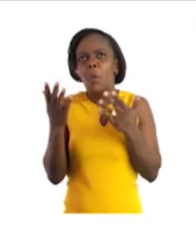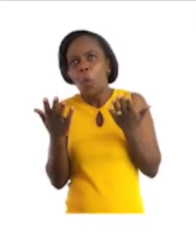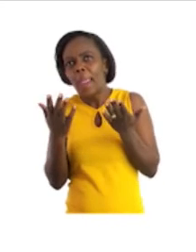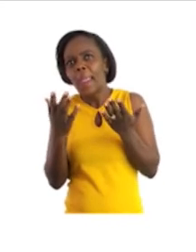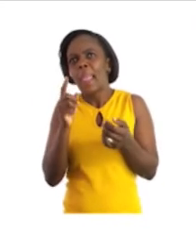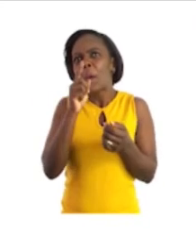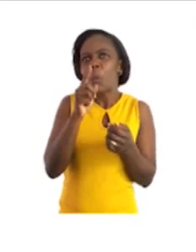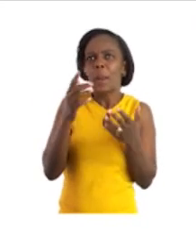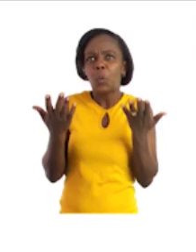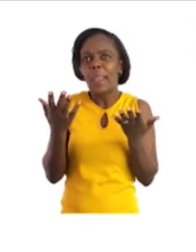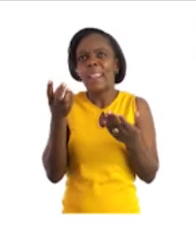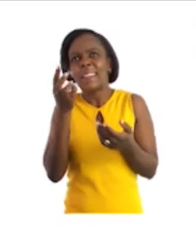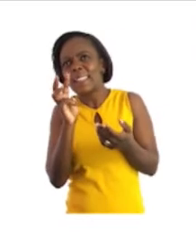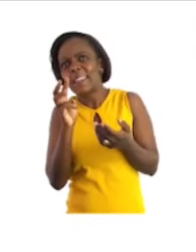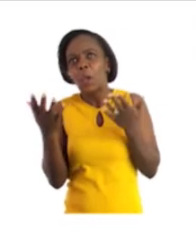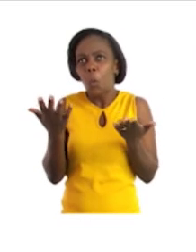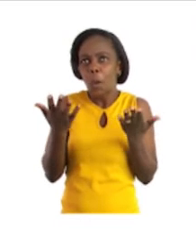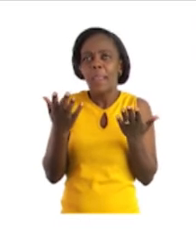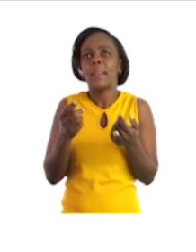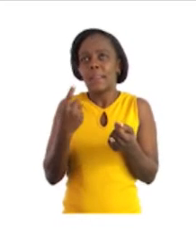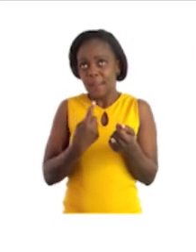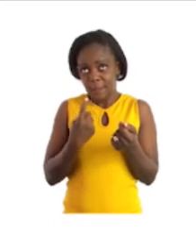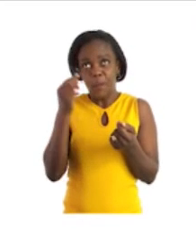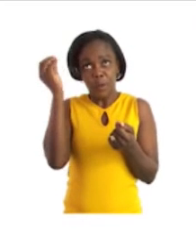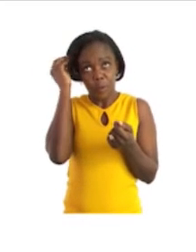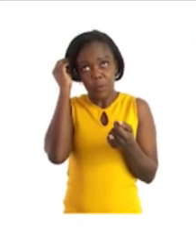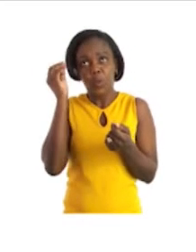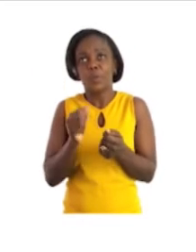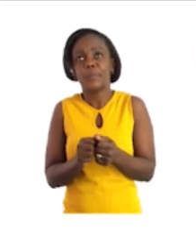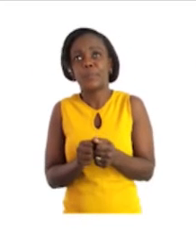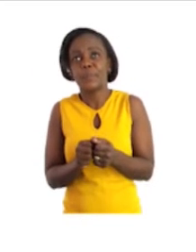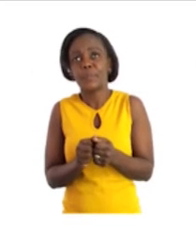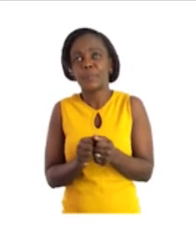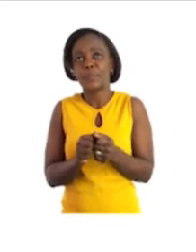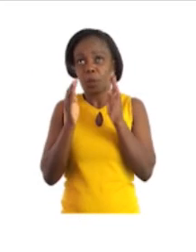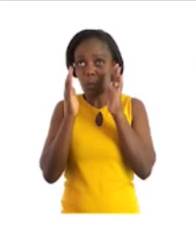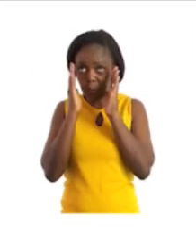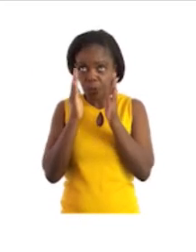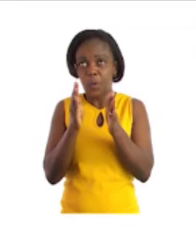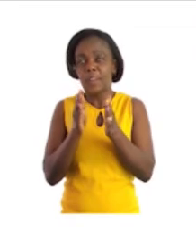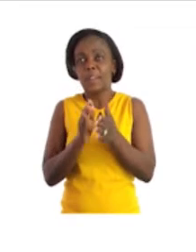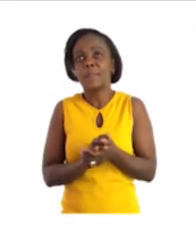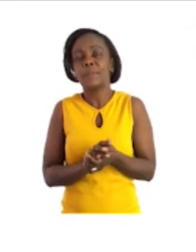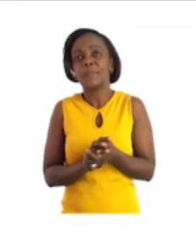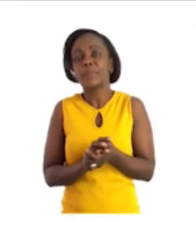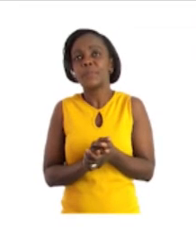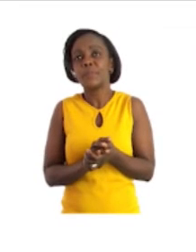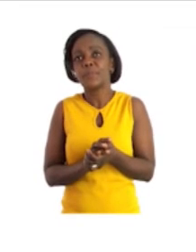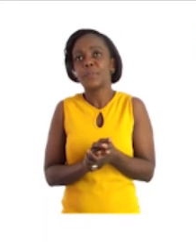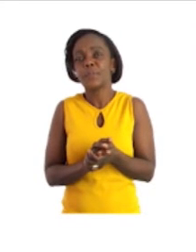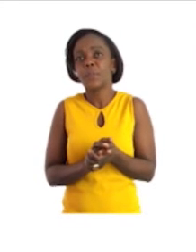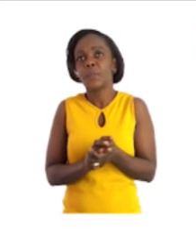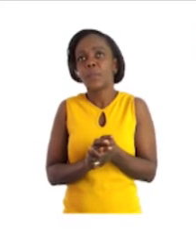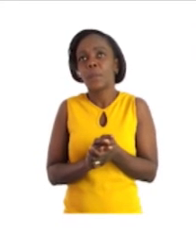should be up. Are we together? That is another thing that you must pay attention to. So tell me also, the long